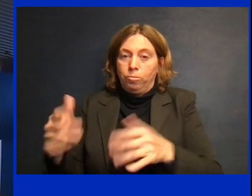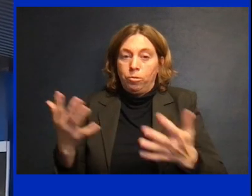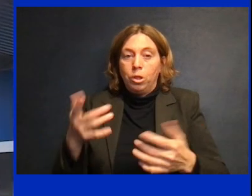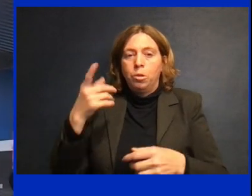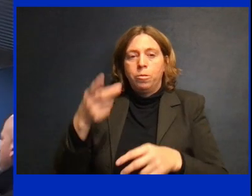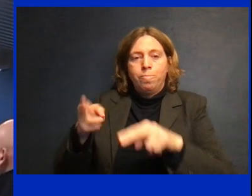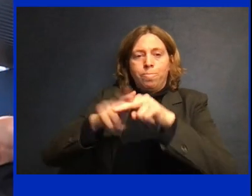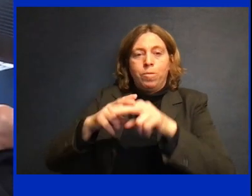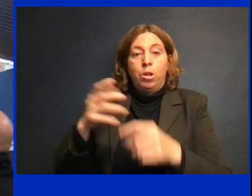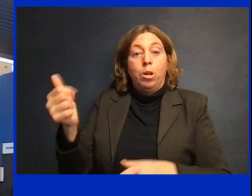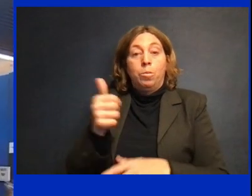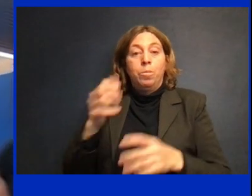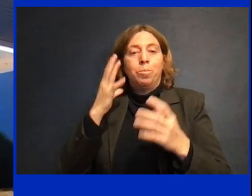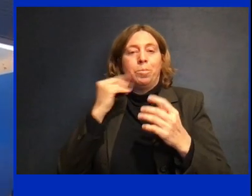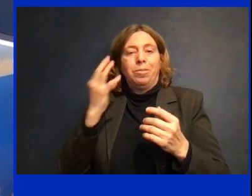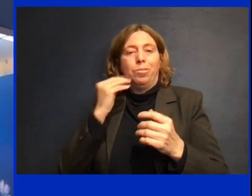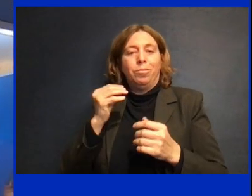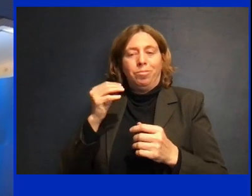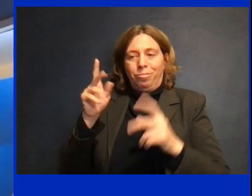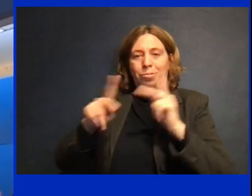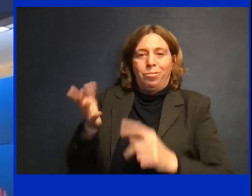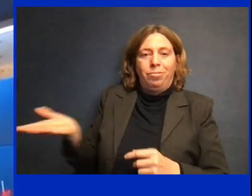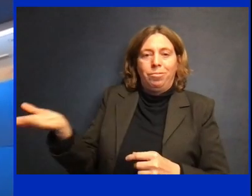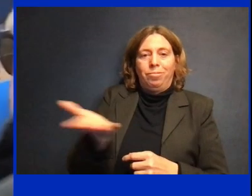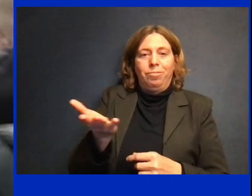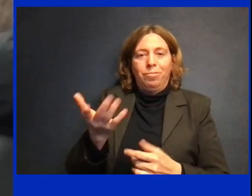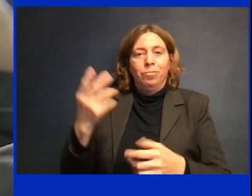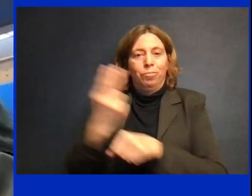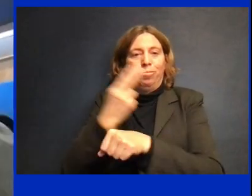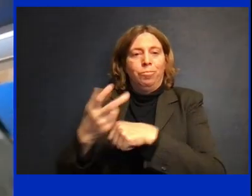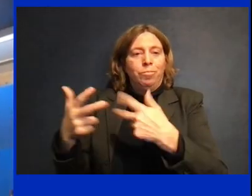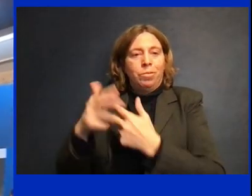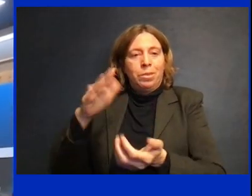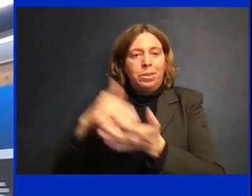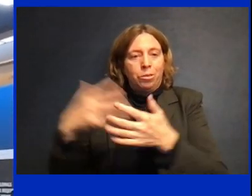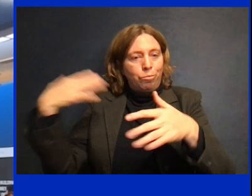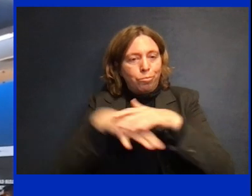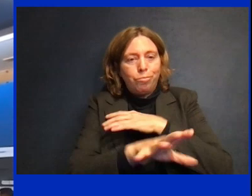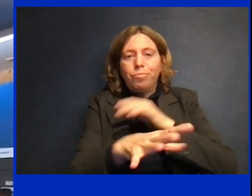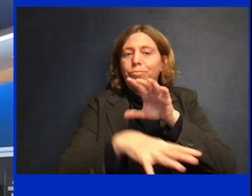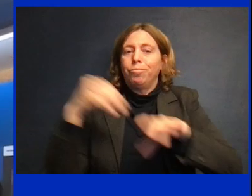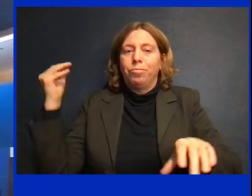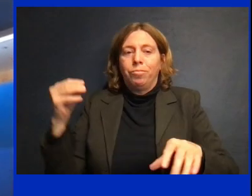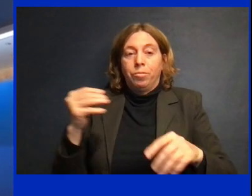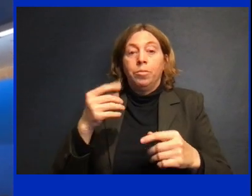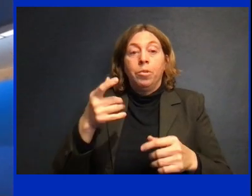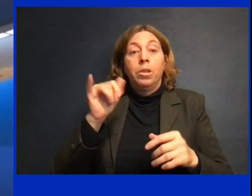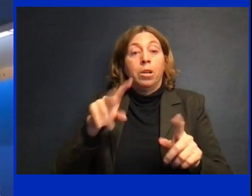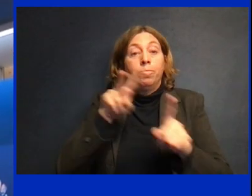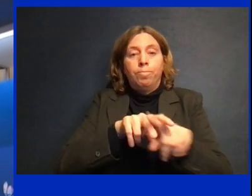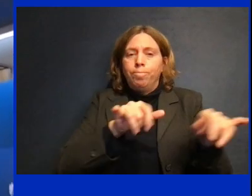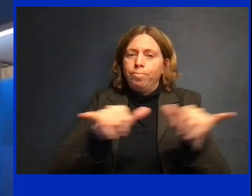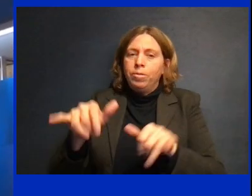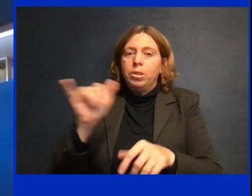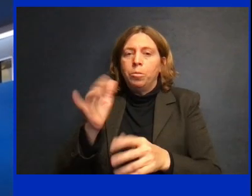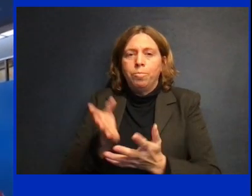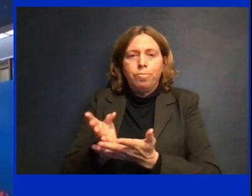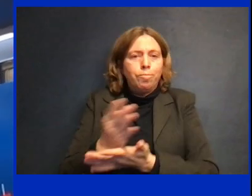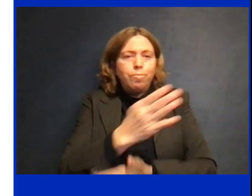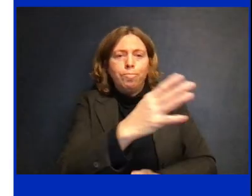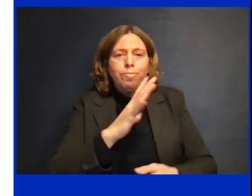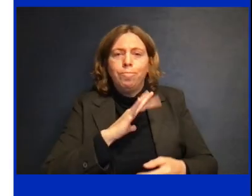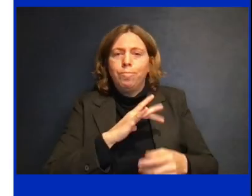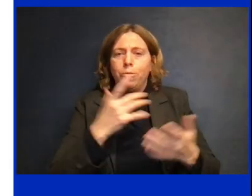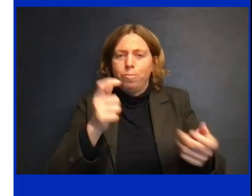of the commuter experience within the bus terminal. This principle has played a pivotal role in shaping the following project